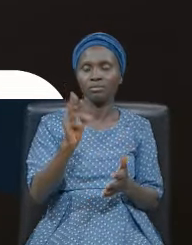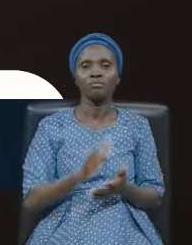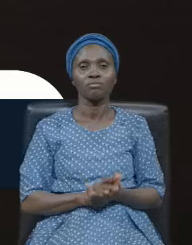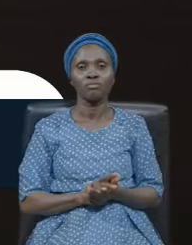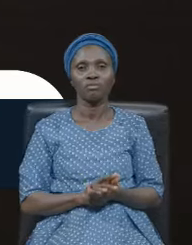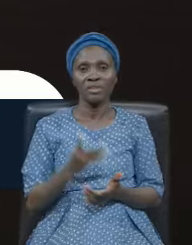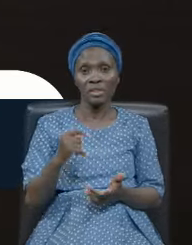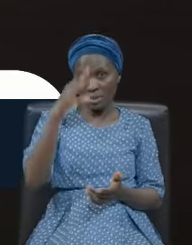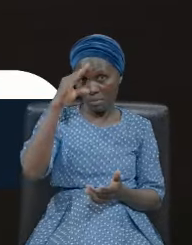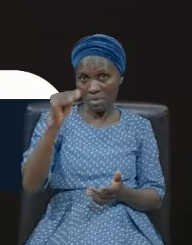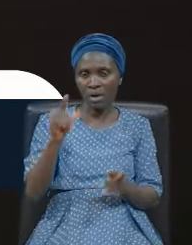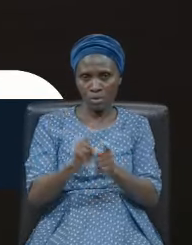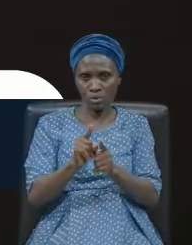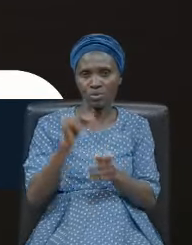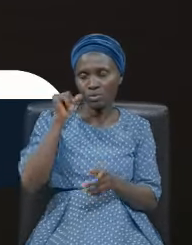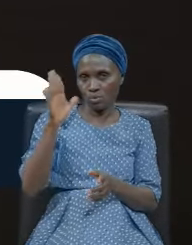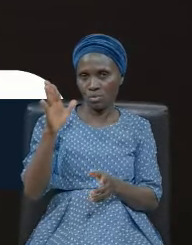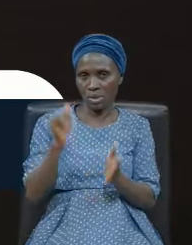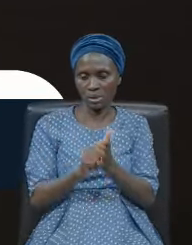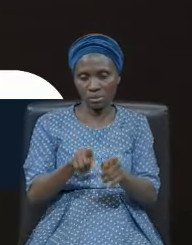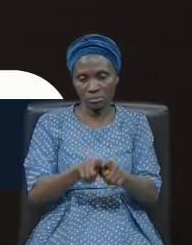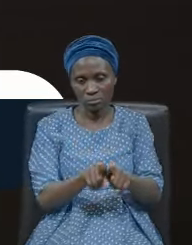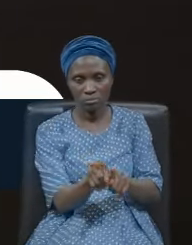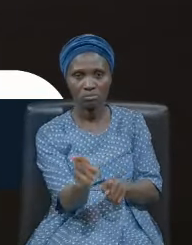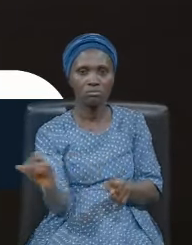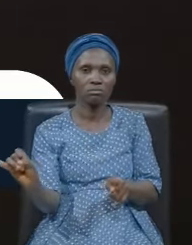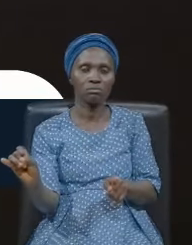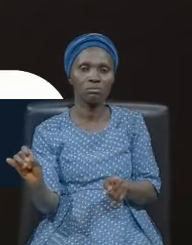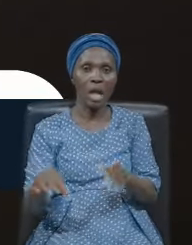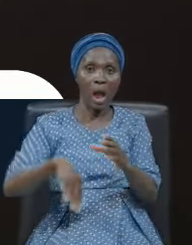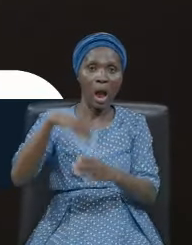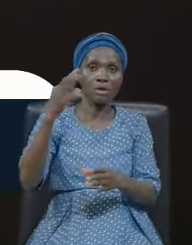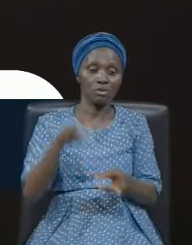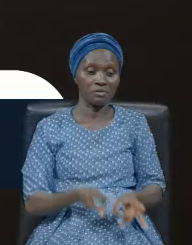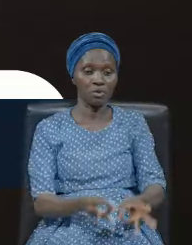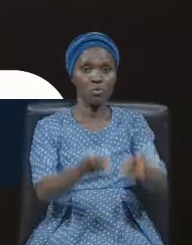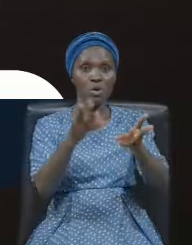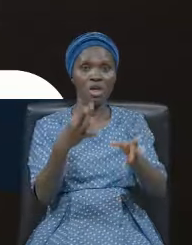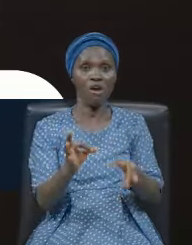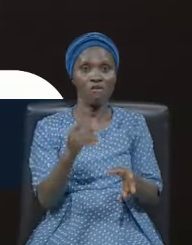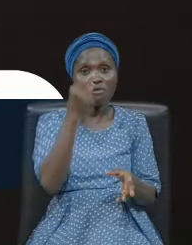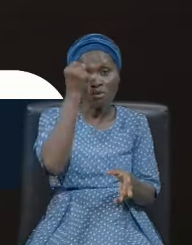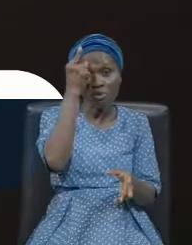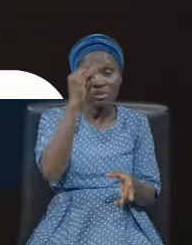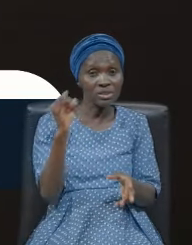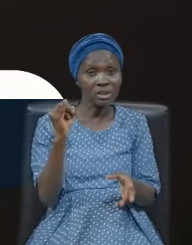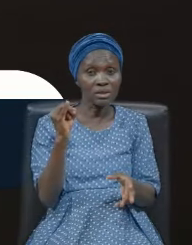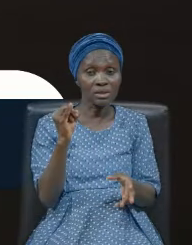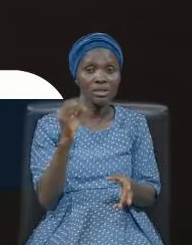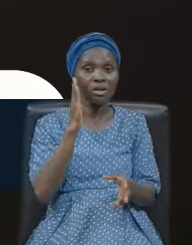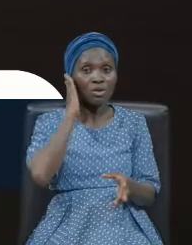woman, that wandereth out of the way of understanding shall